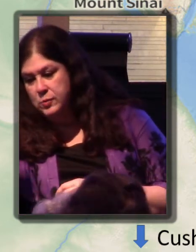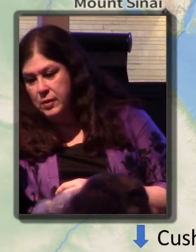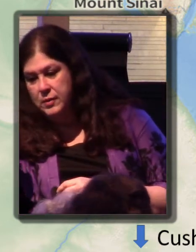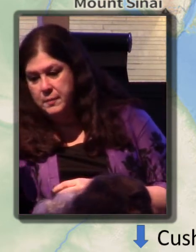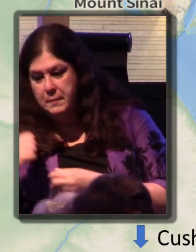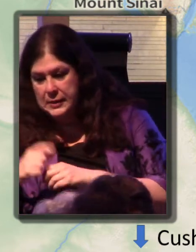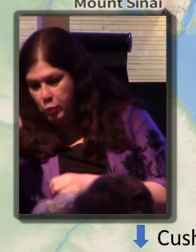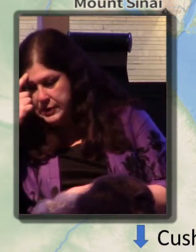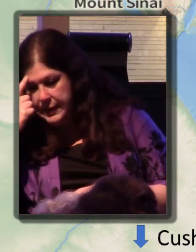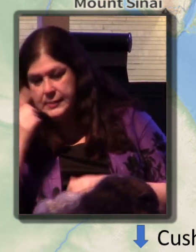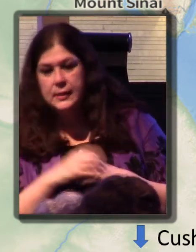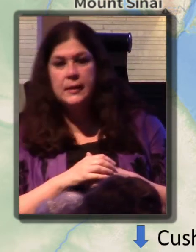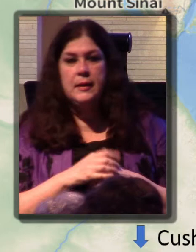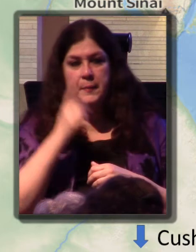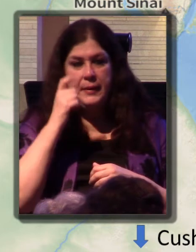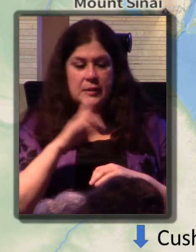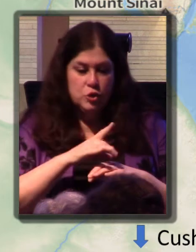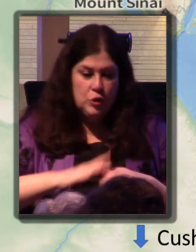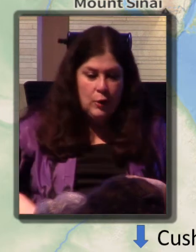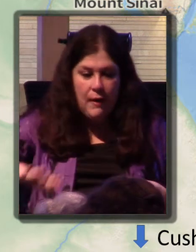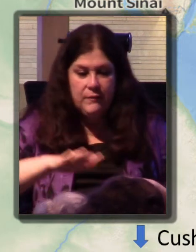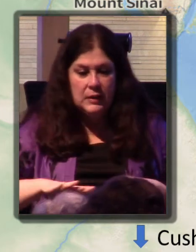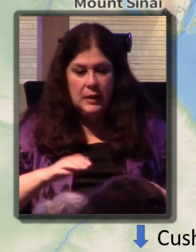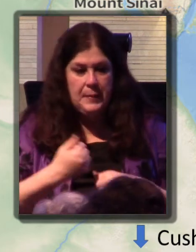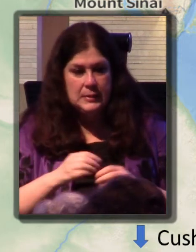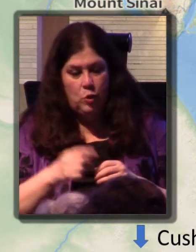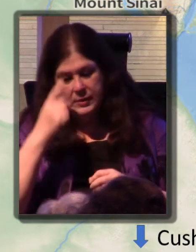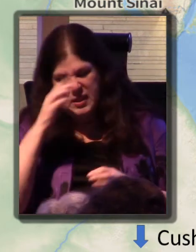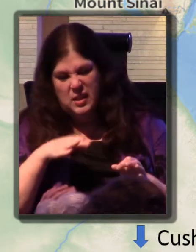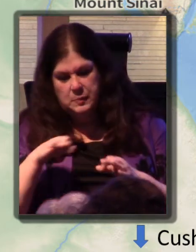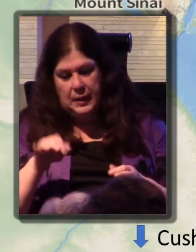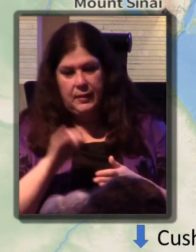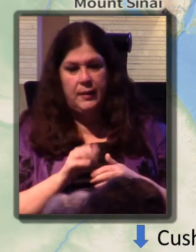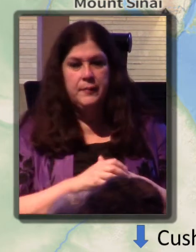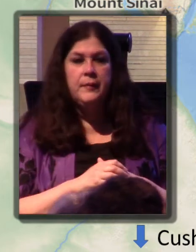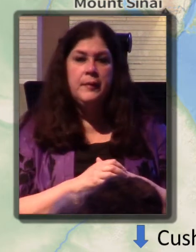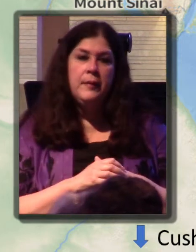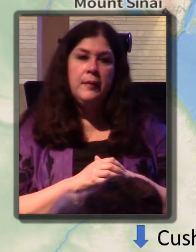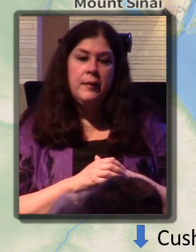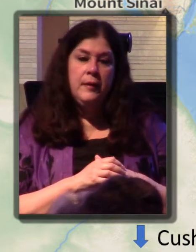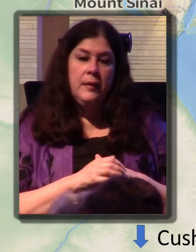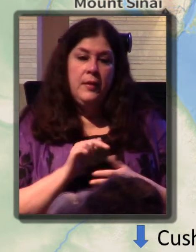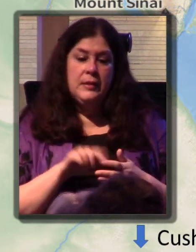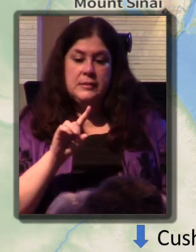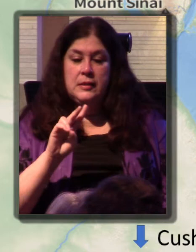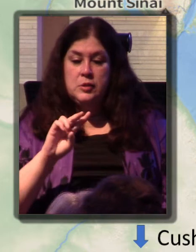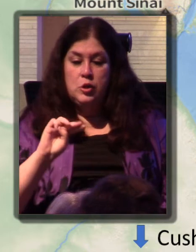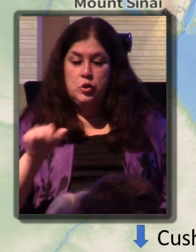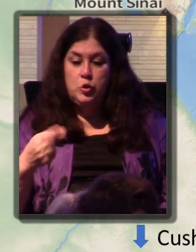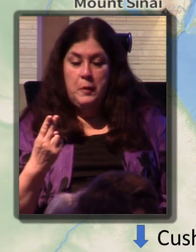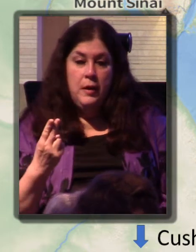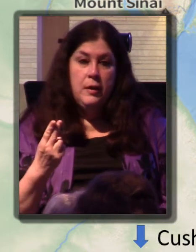the Masoretic text makes more sense because geographically it makes more sense, and I'll explain that here, because this is